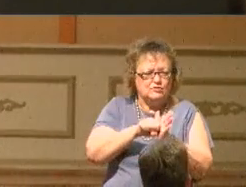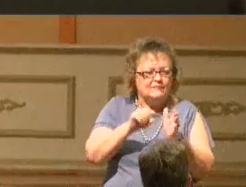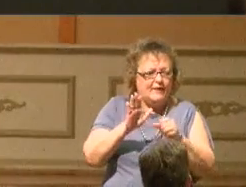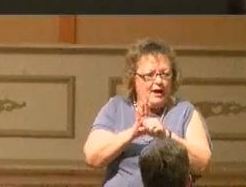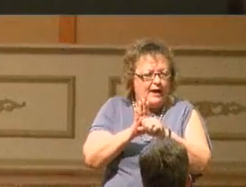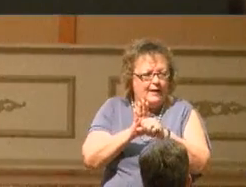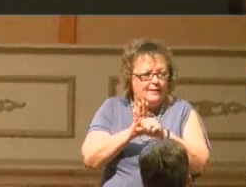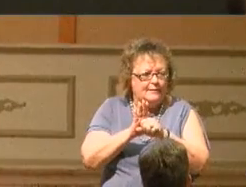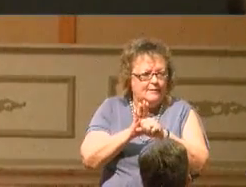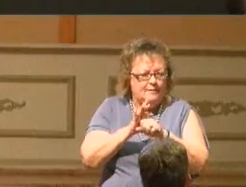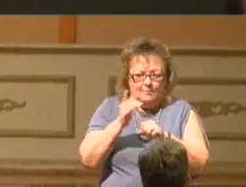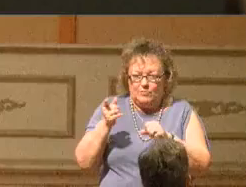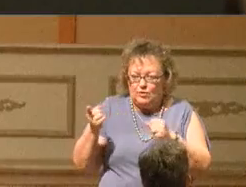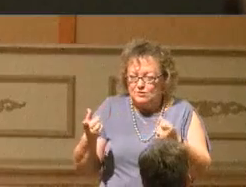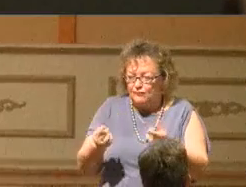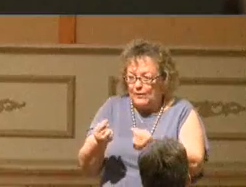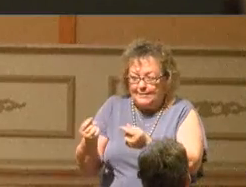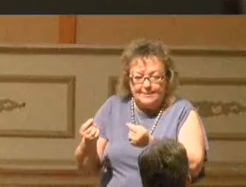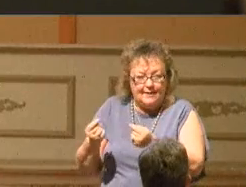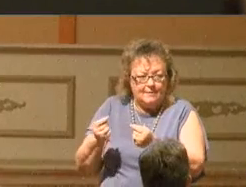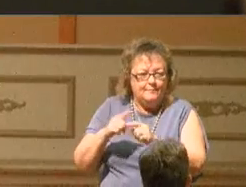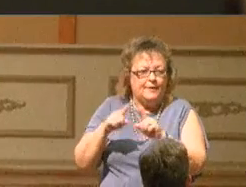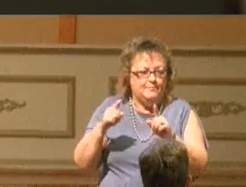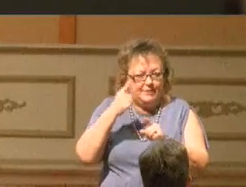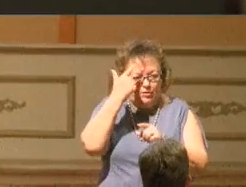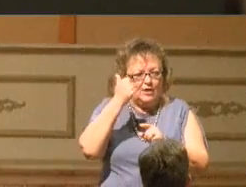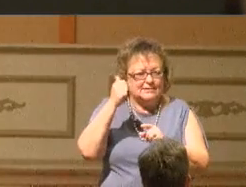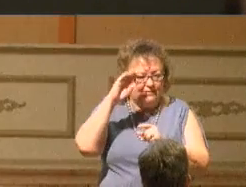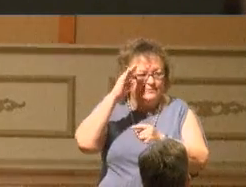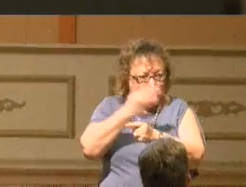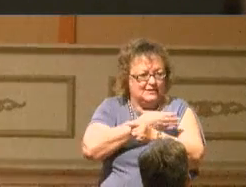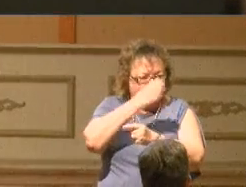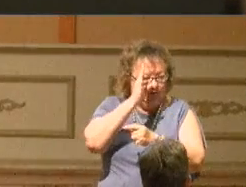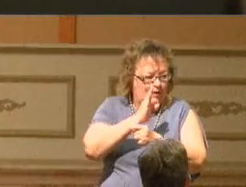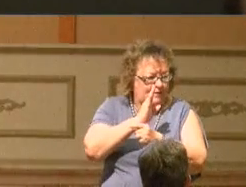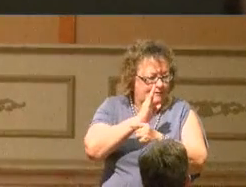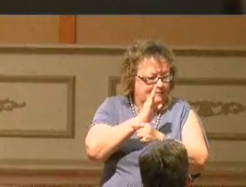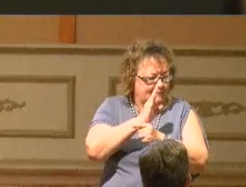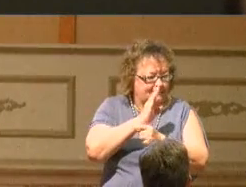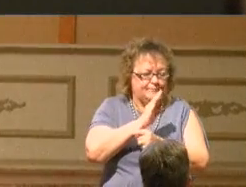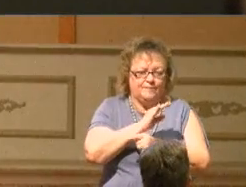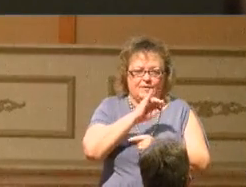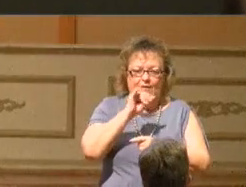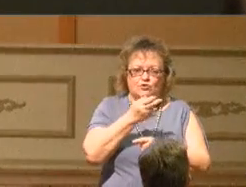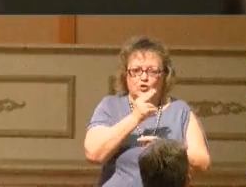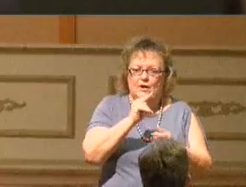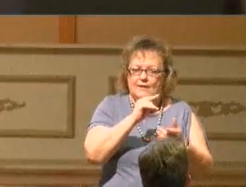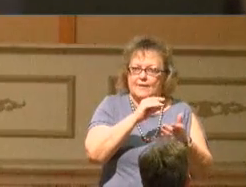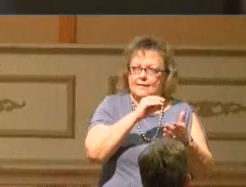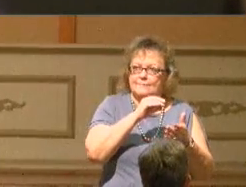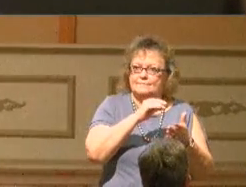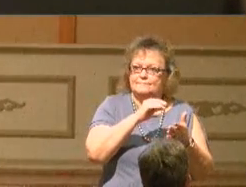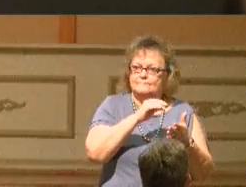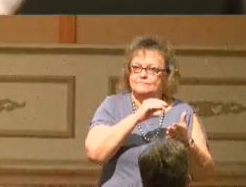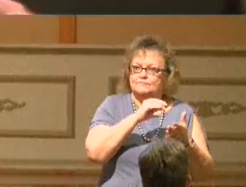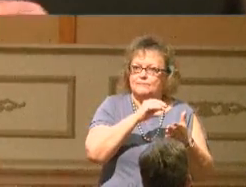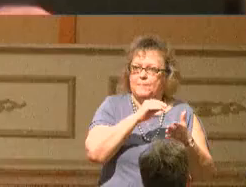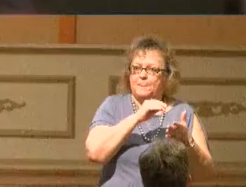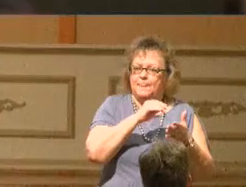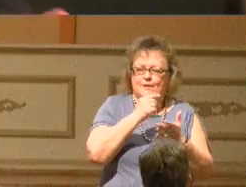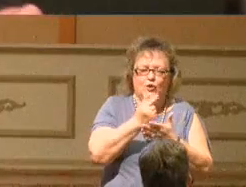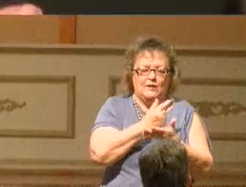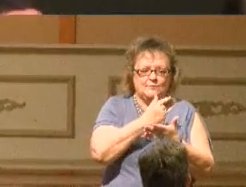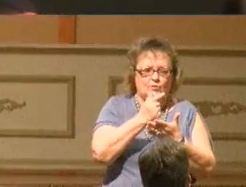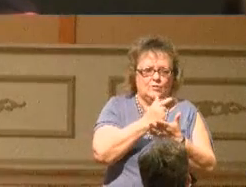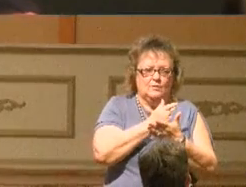crucified for who he was. John chapter 20, verse 31. This is a great verse. You're in the Gospel of John. Would you turn